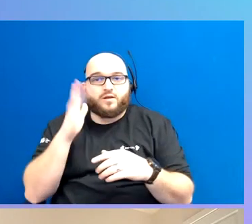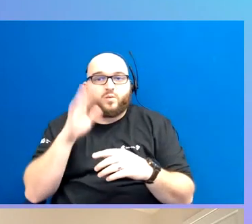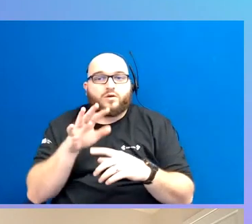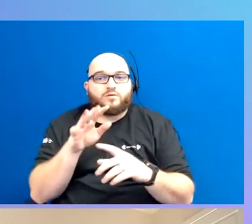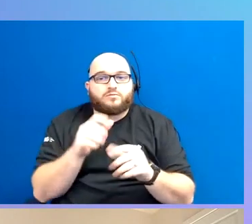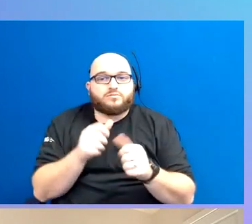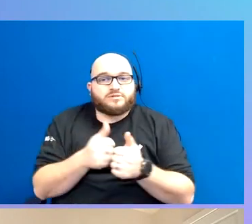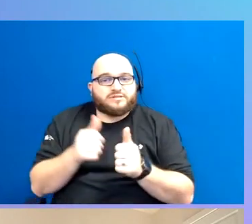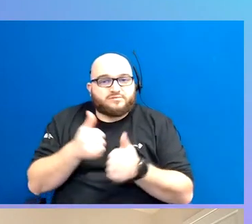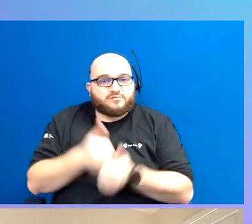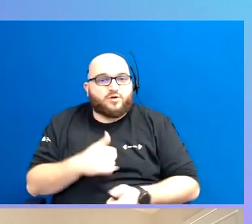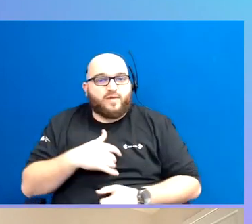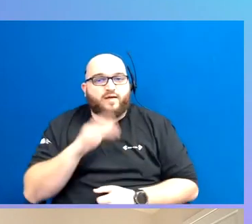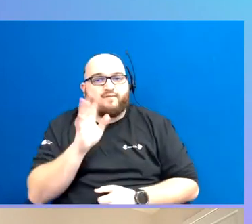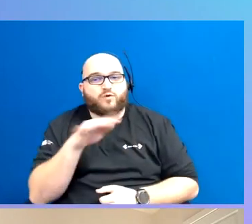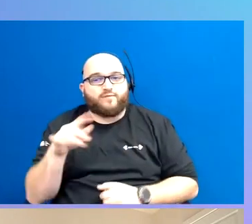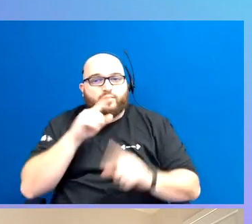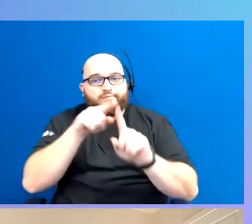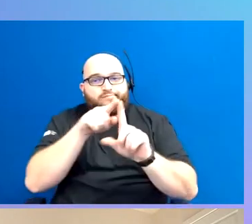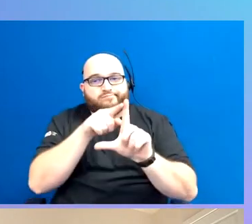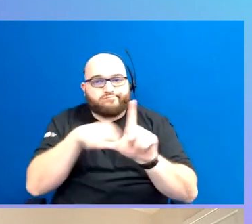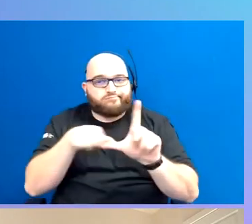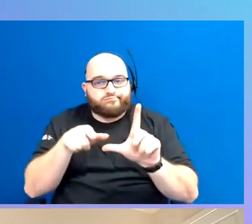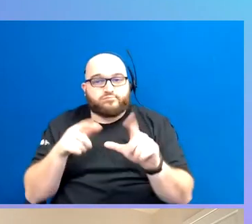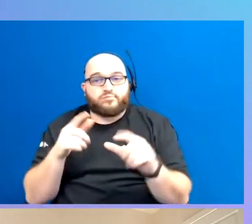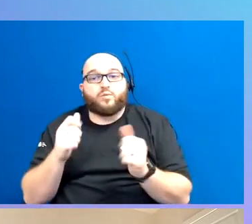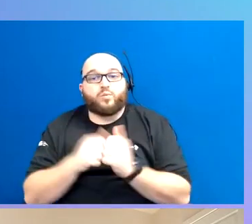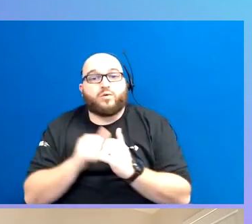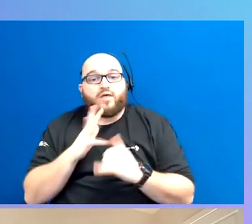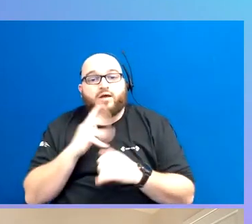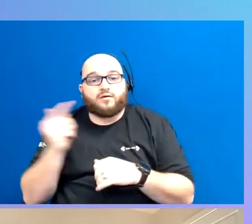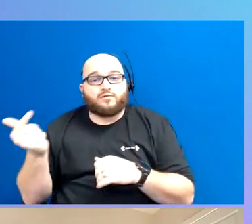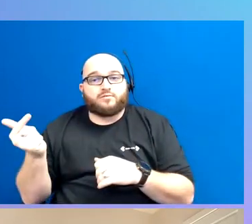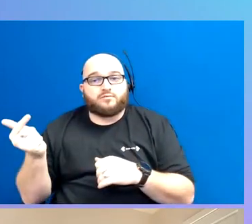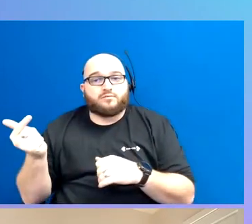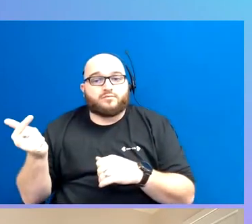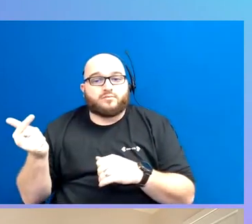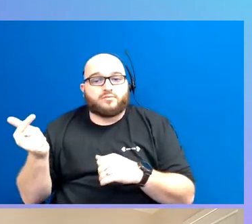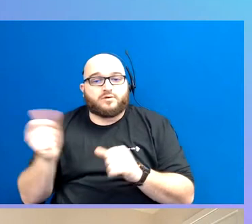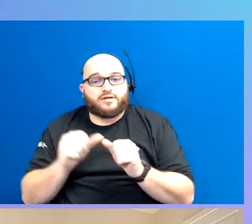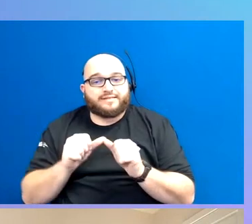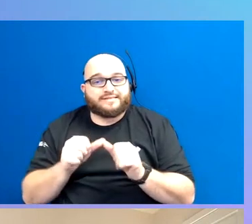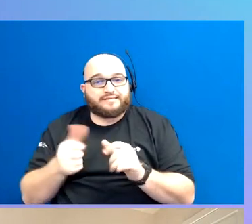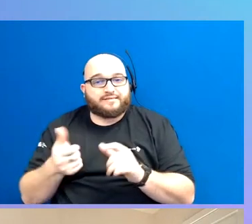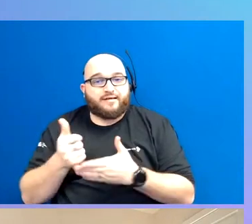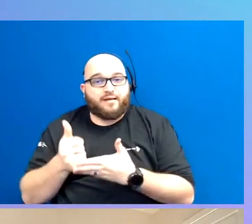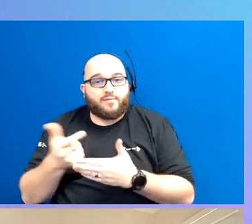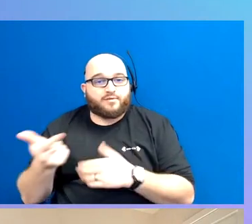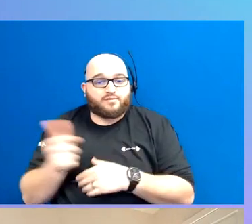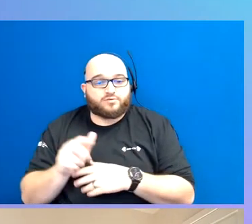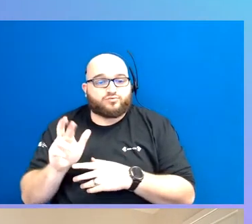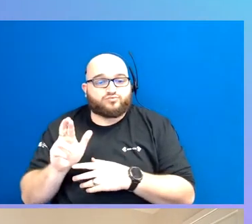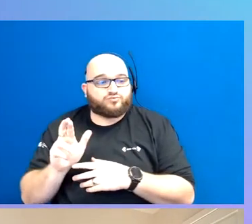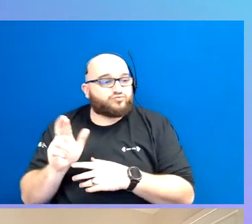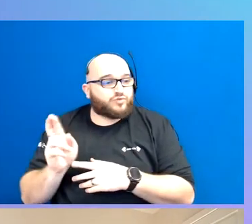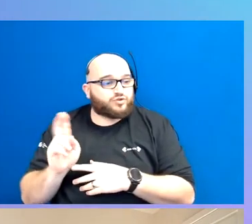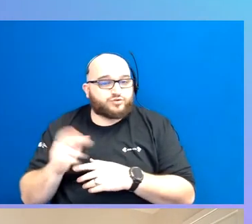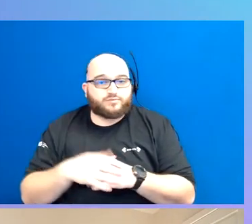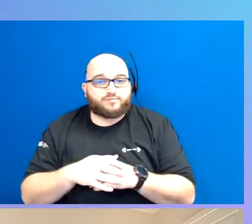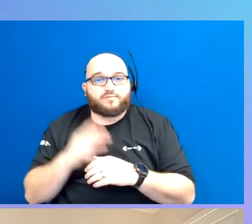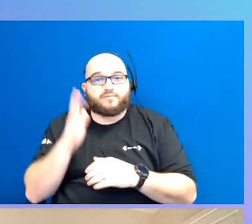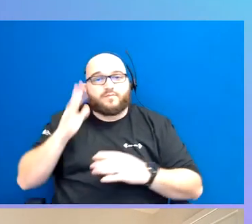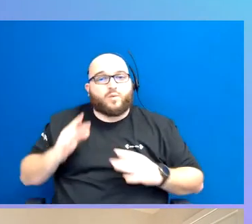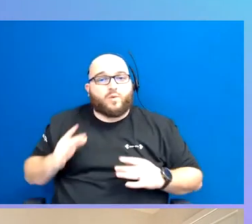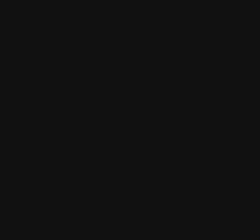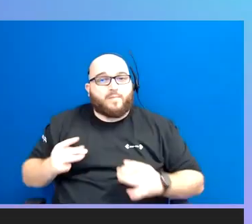44 by 44 density independent pixels. With that, let's move on to consistent help. Rachel, can you please? Yeah. I'm going to pick up the pace a